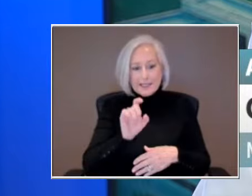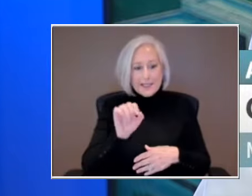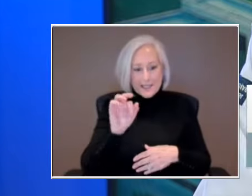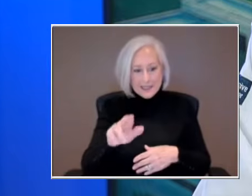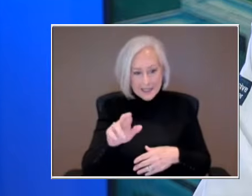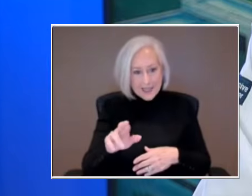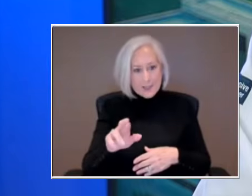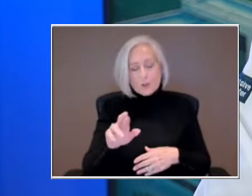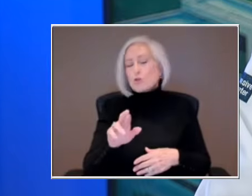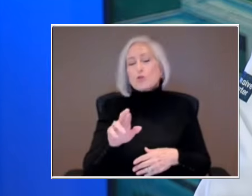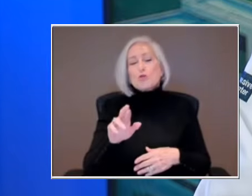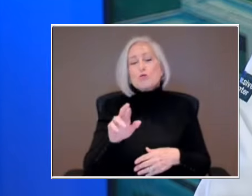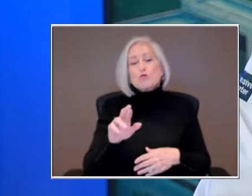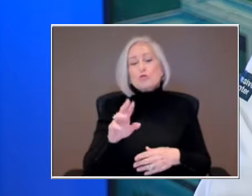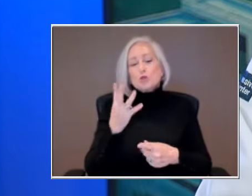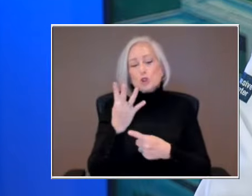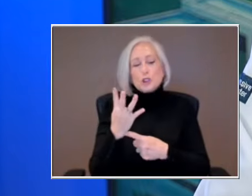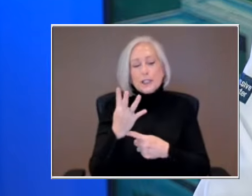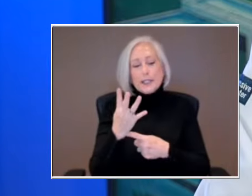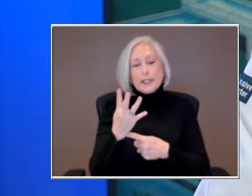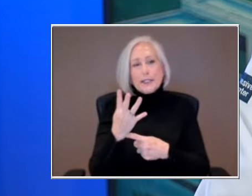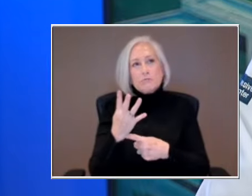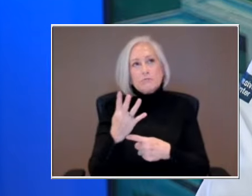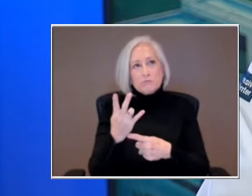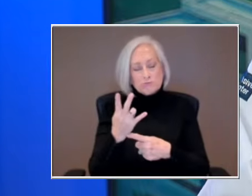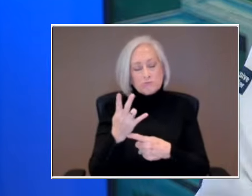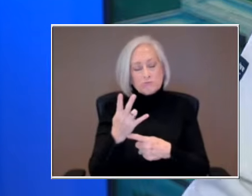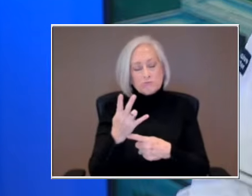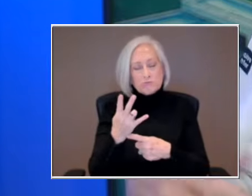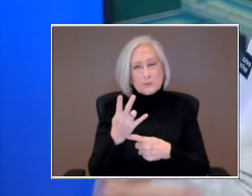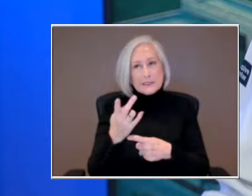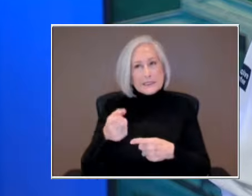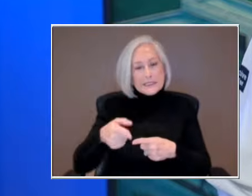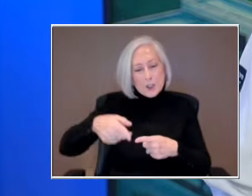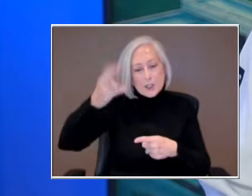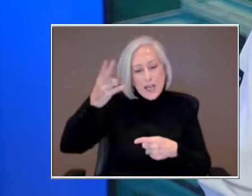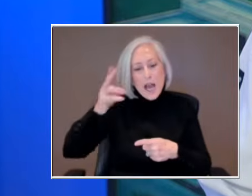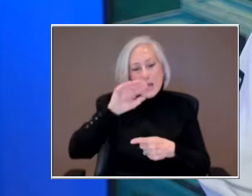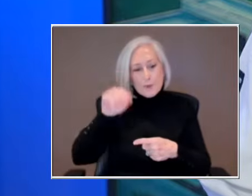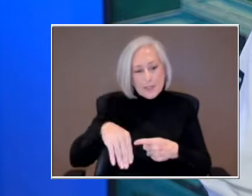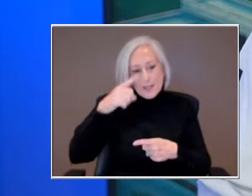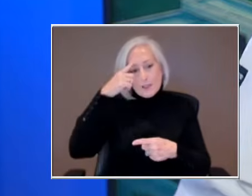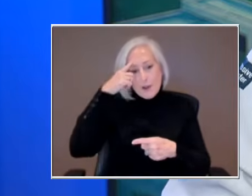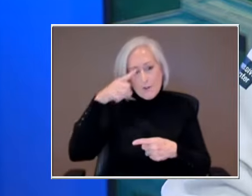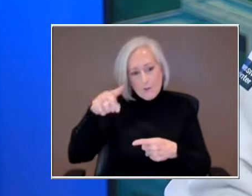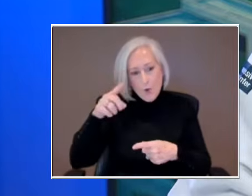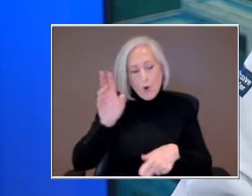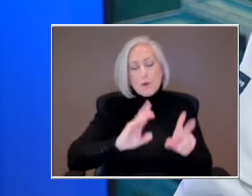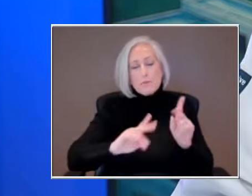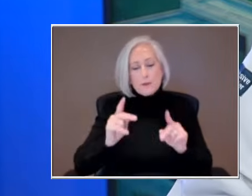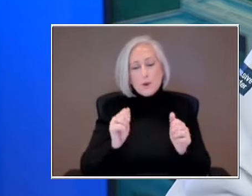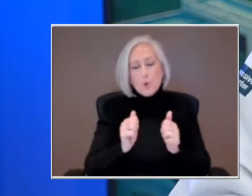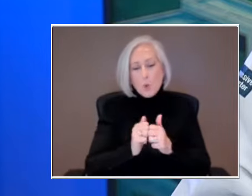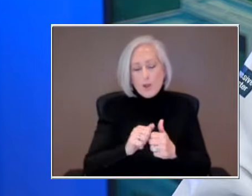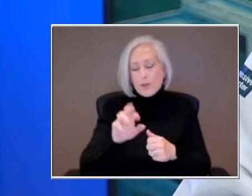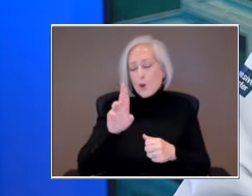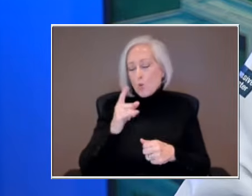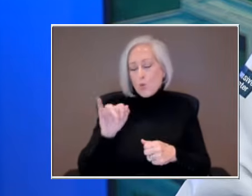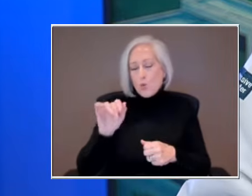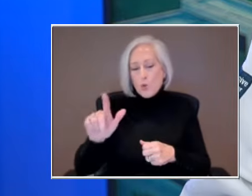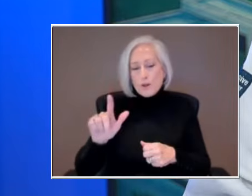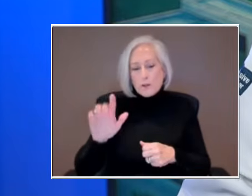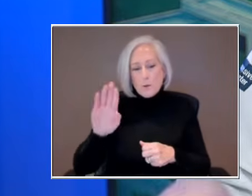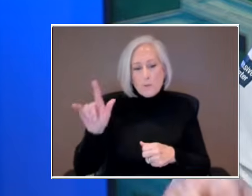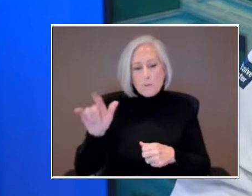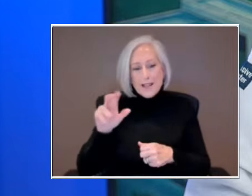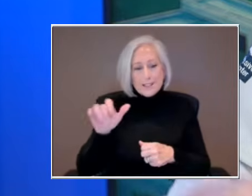The melanoma there's a higher incidence of melanoma in people that have had retinoblastoma. So we know there's this genetic